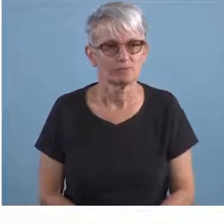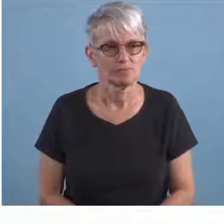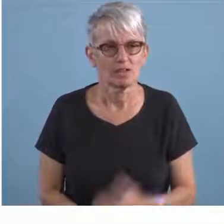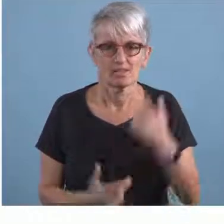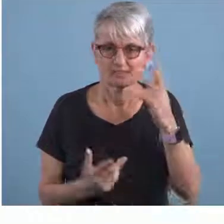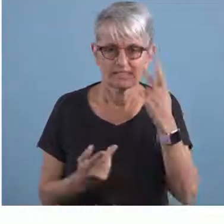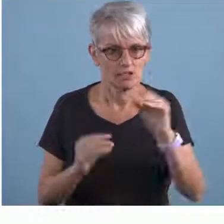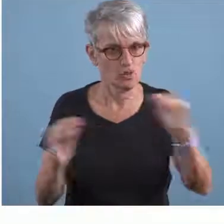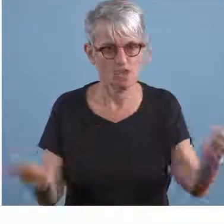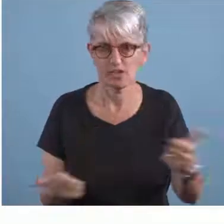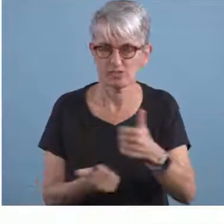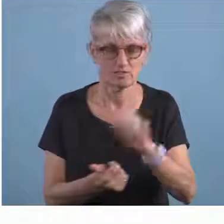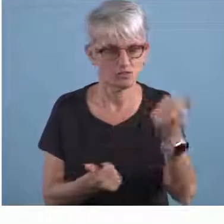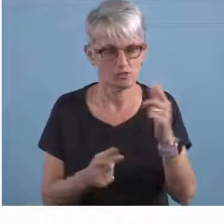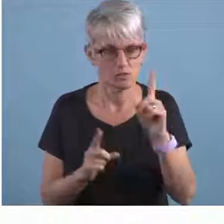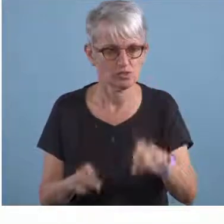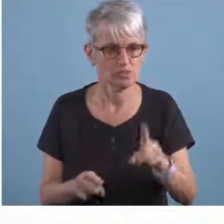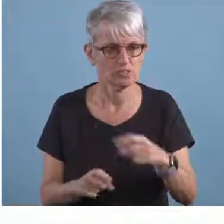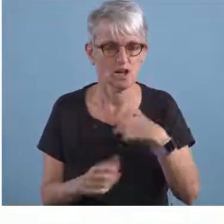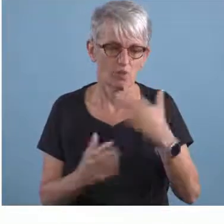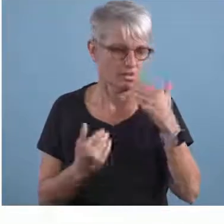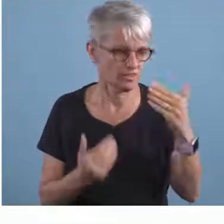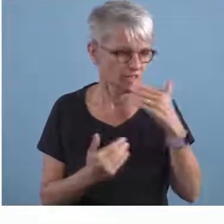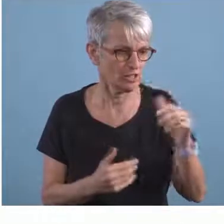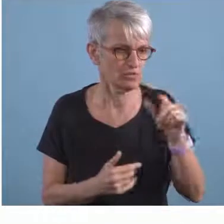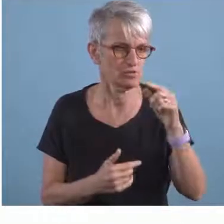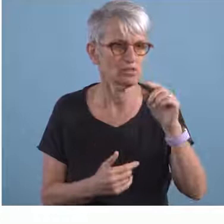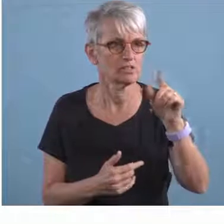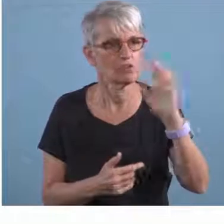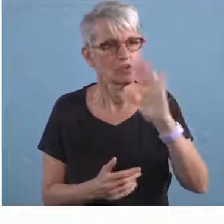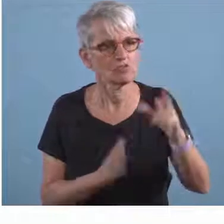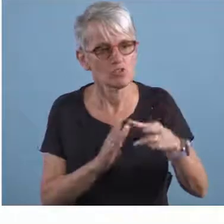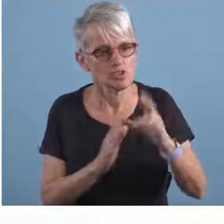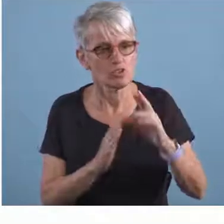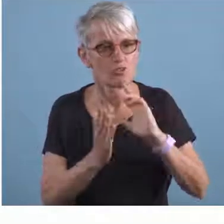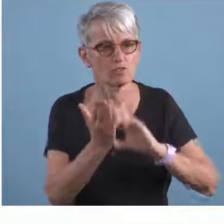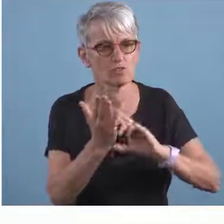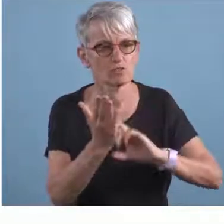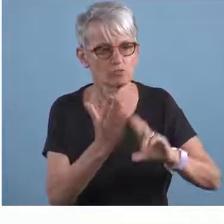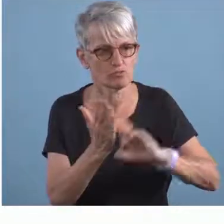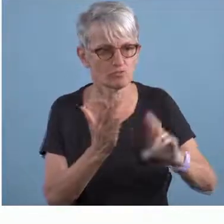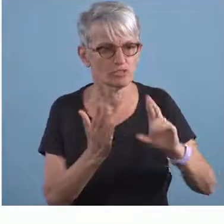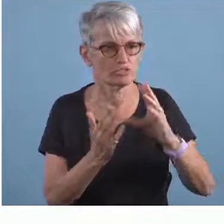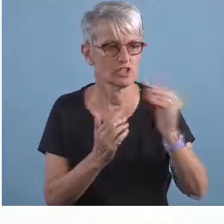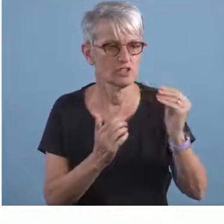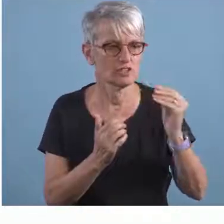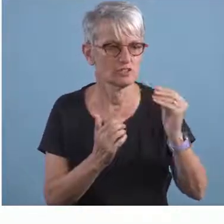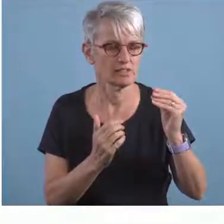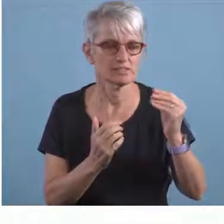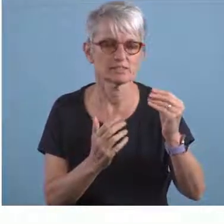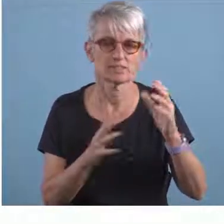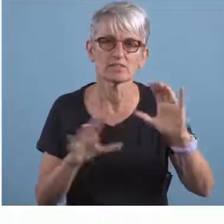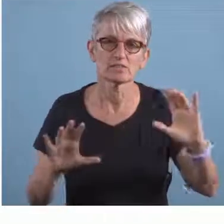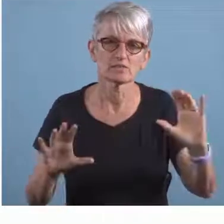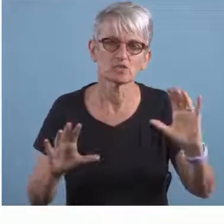any other questions. And I just want to thank you, Arlene, for the review of the research and the